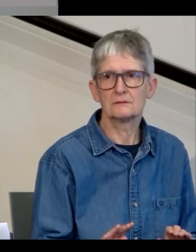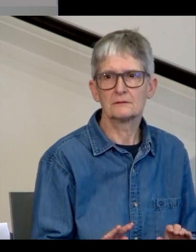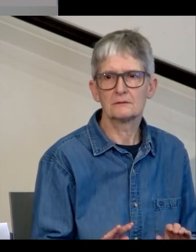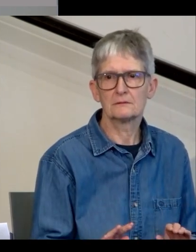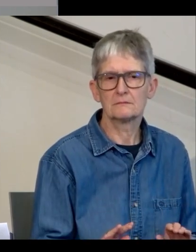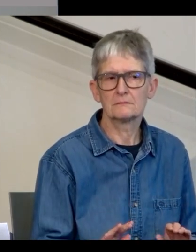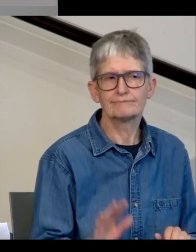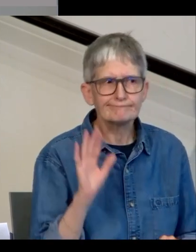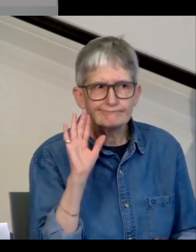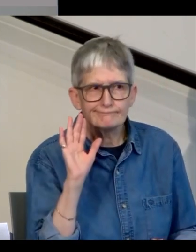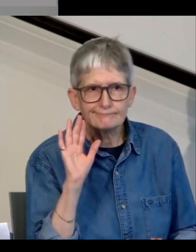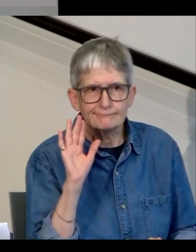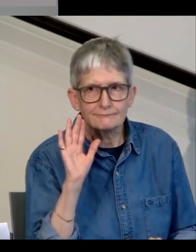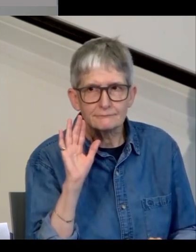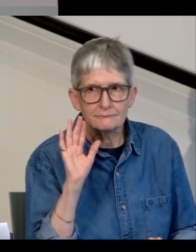to listen.